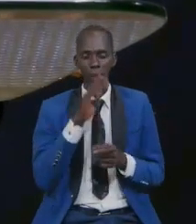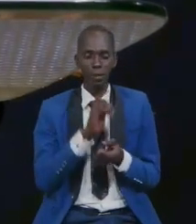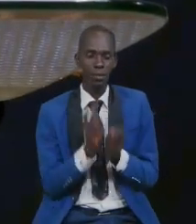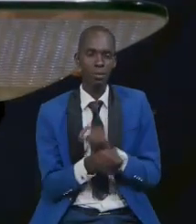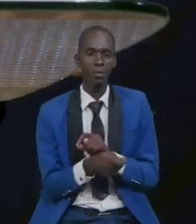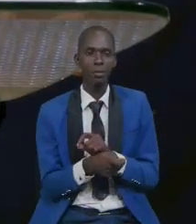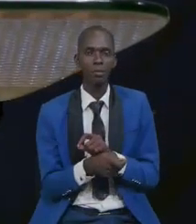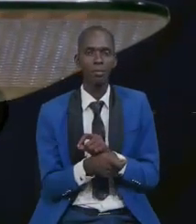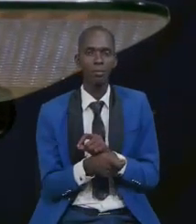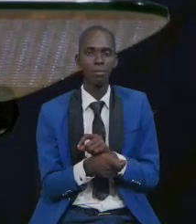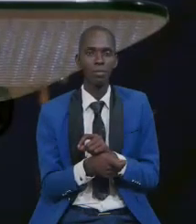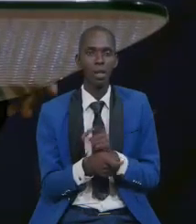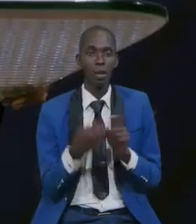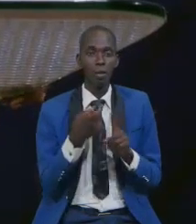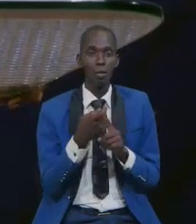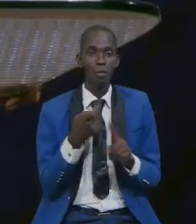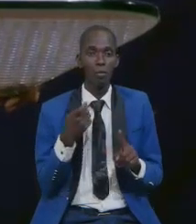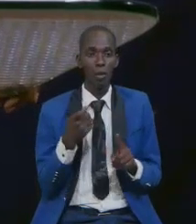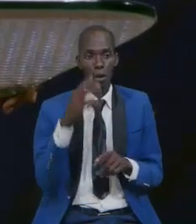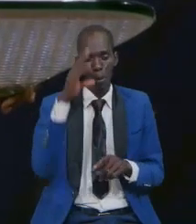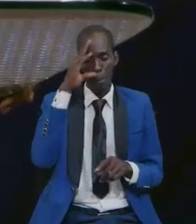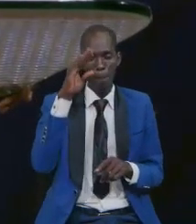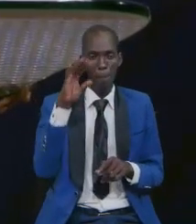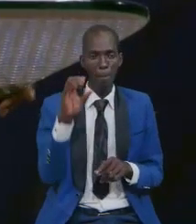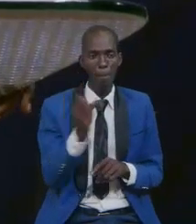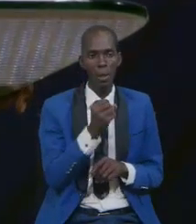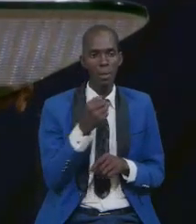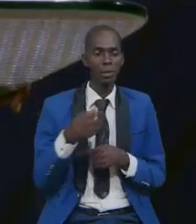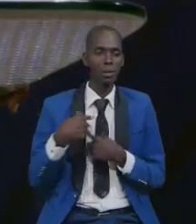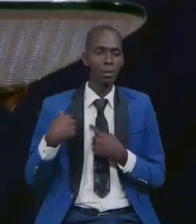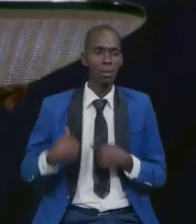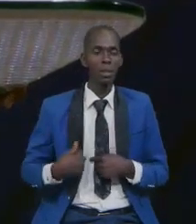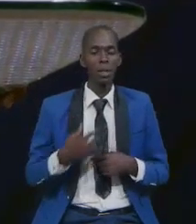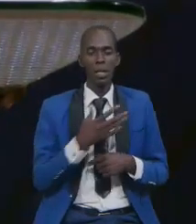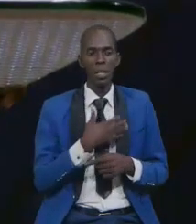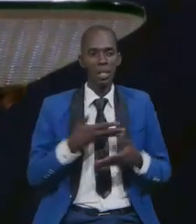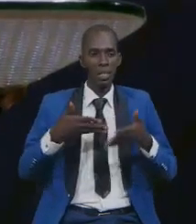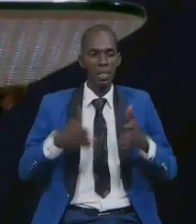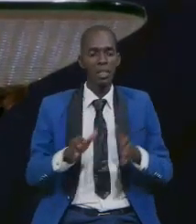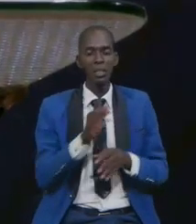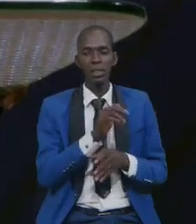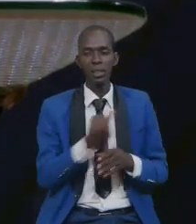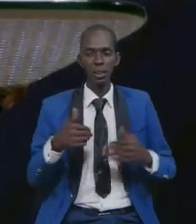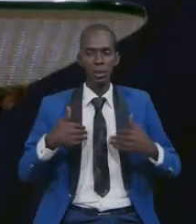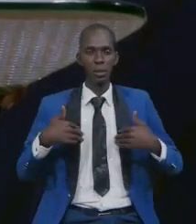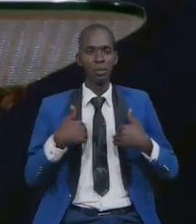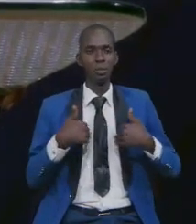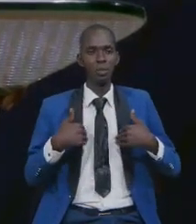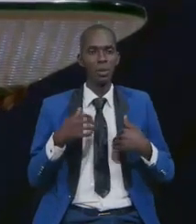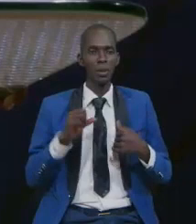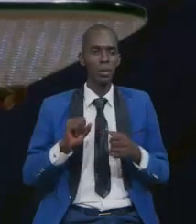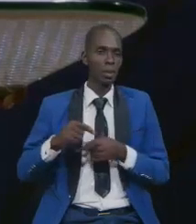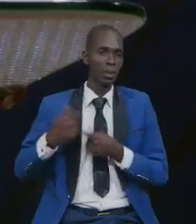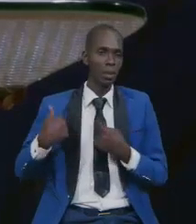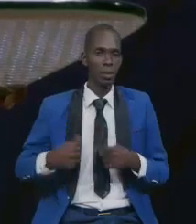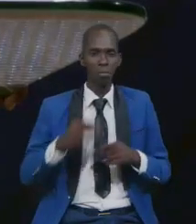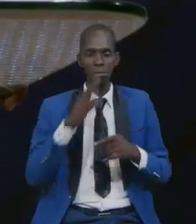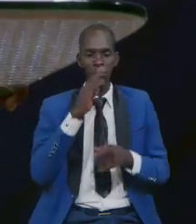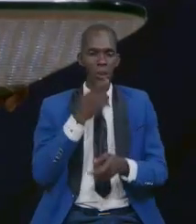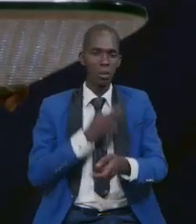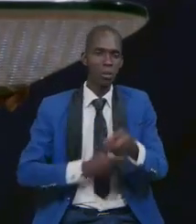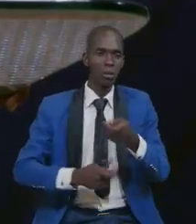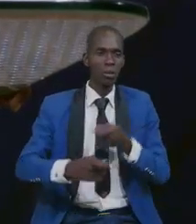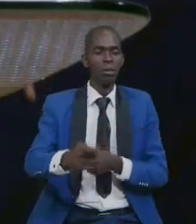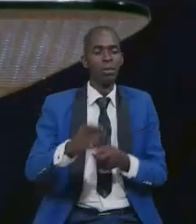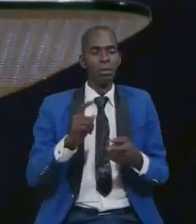changed from man's heart, and let a beast's heart be given